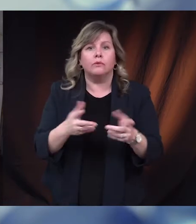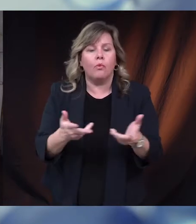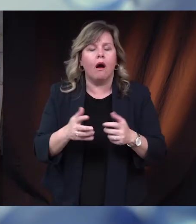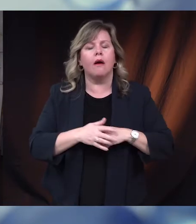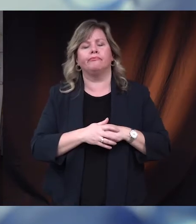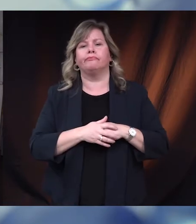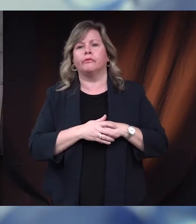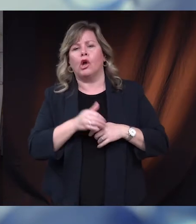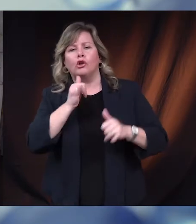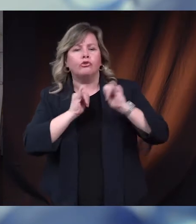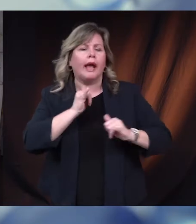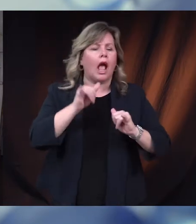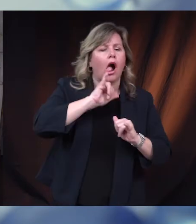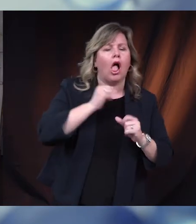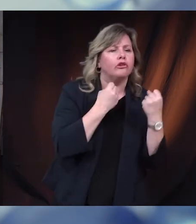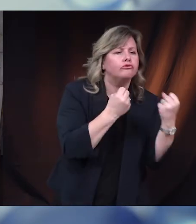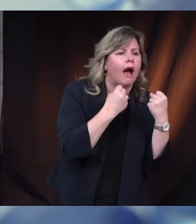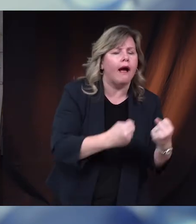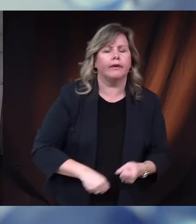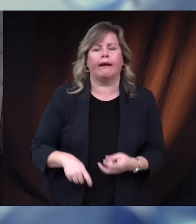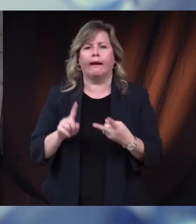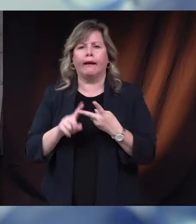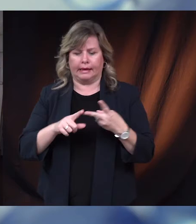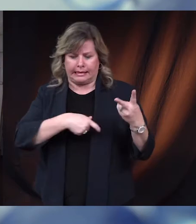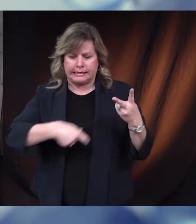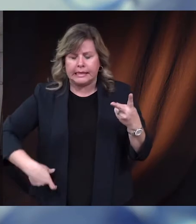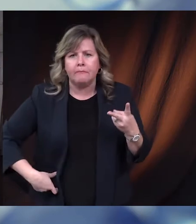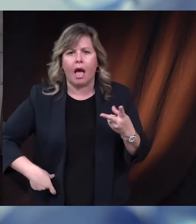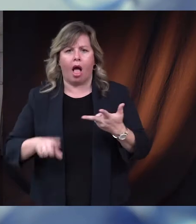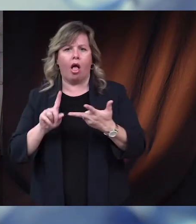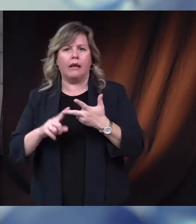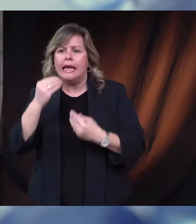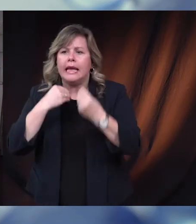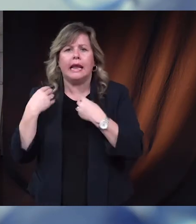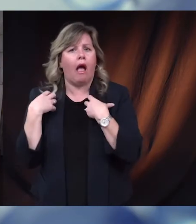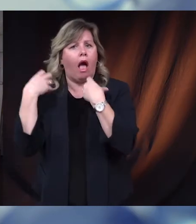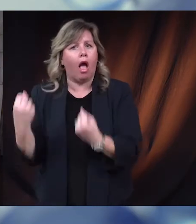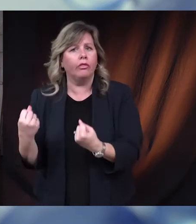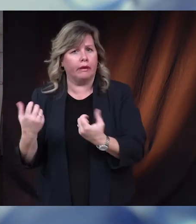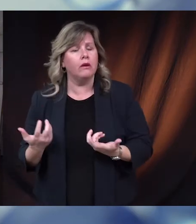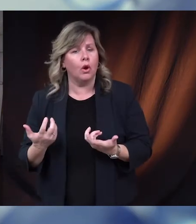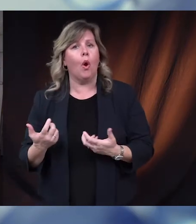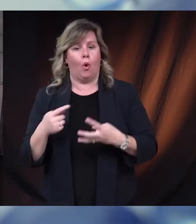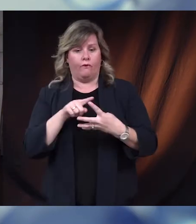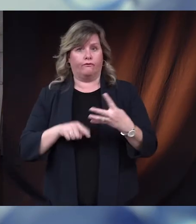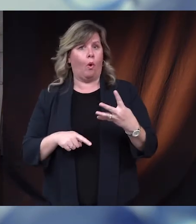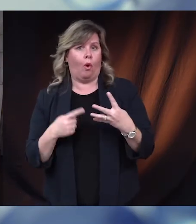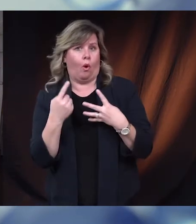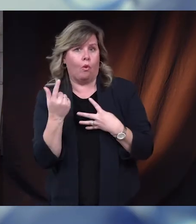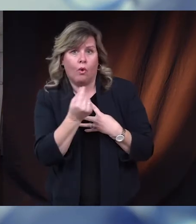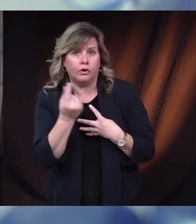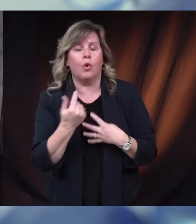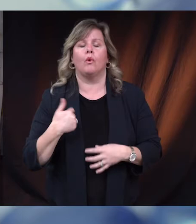seatbelt, to better eating habits, to smoking cessation, to anything in public health. There are 4 things we have to do. We